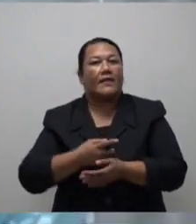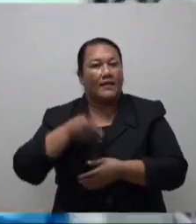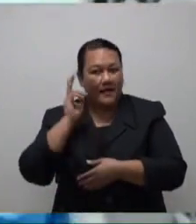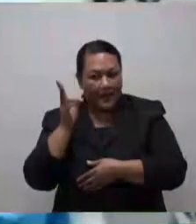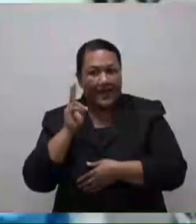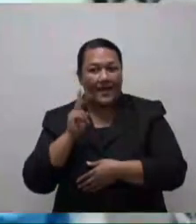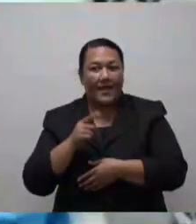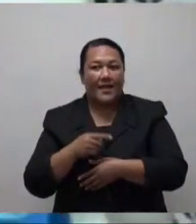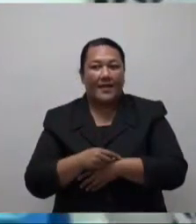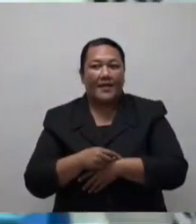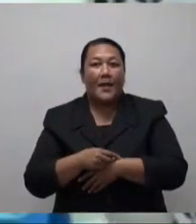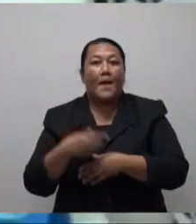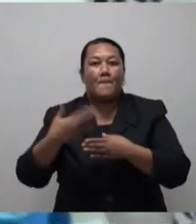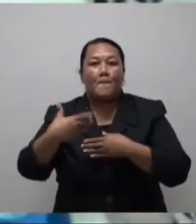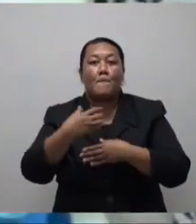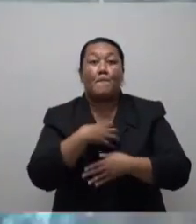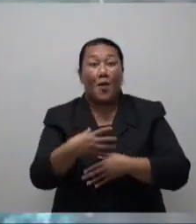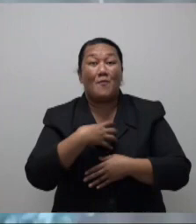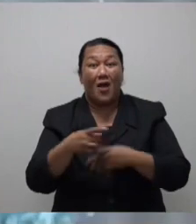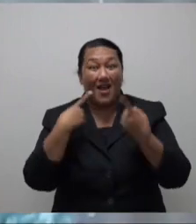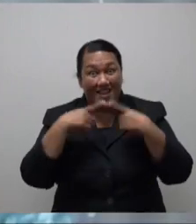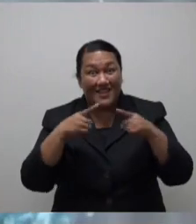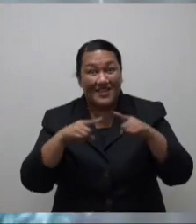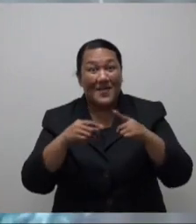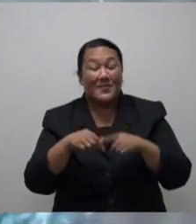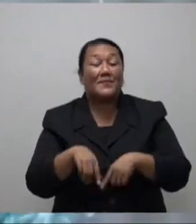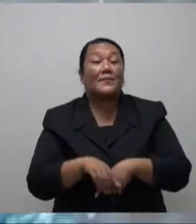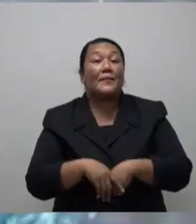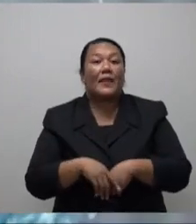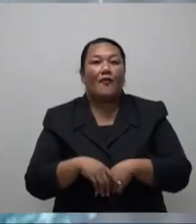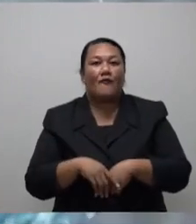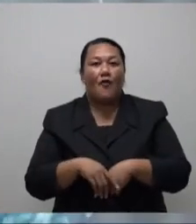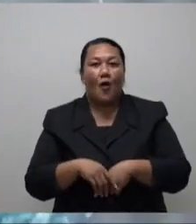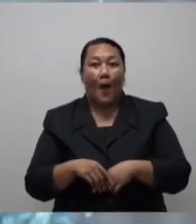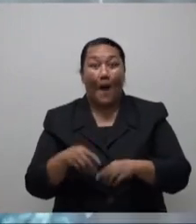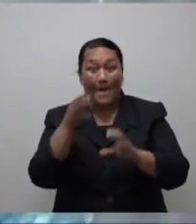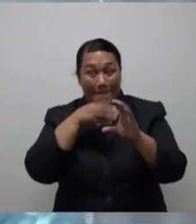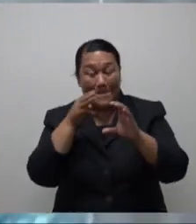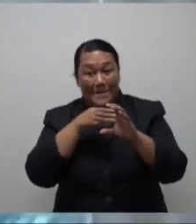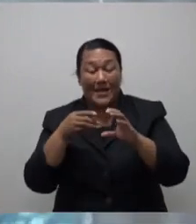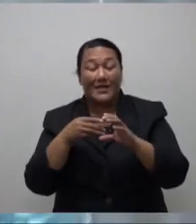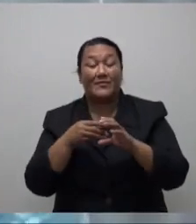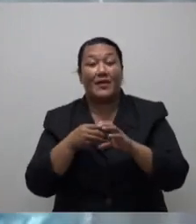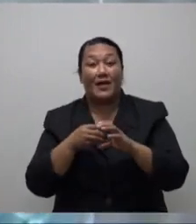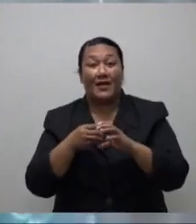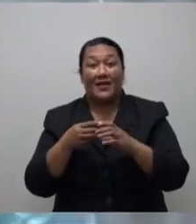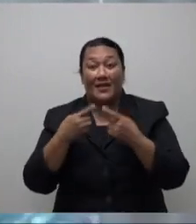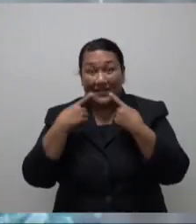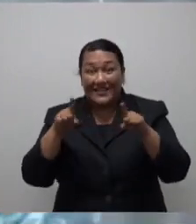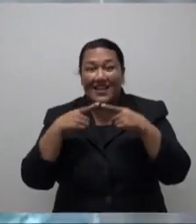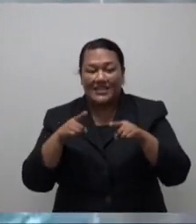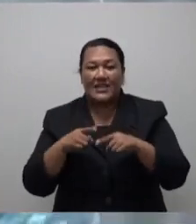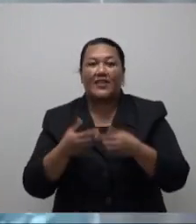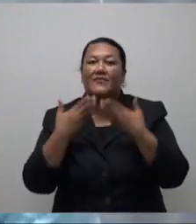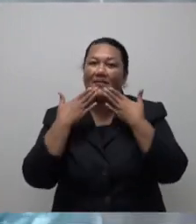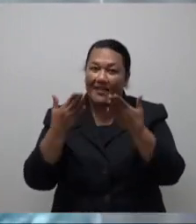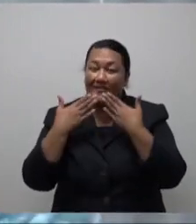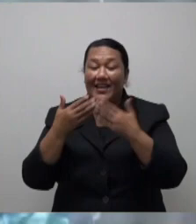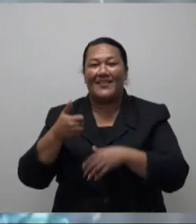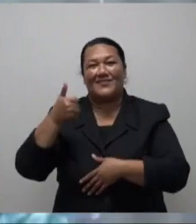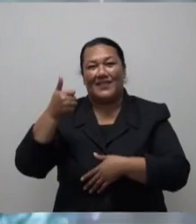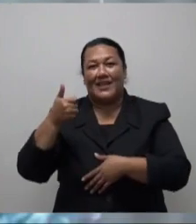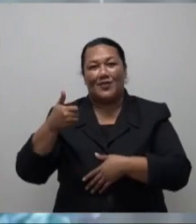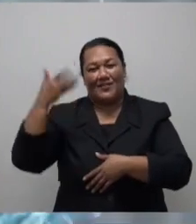for more announcements and hopefully press conference with members of the media. Nawalevu, and have a good evening.